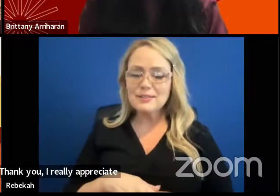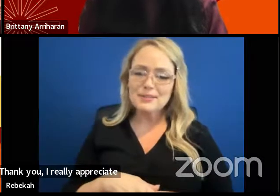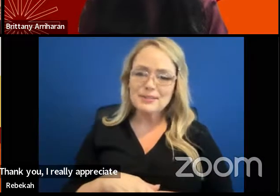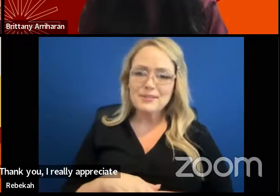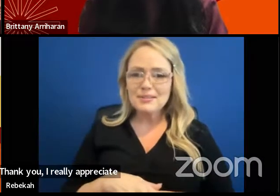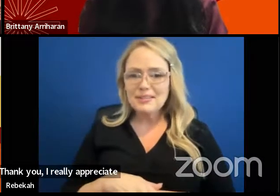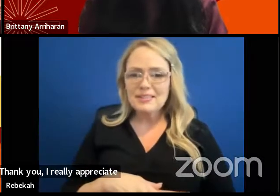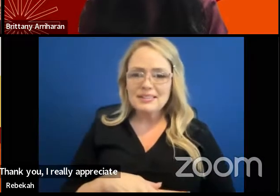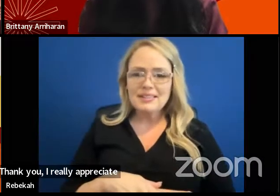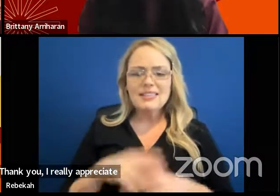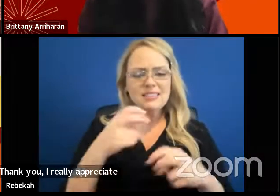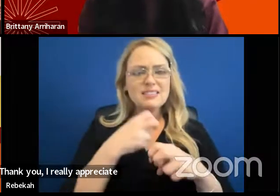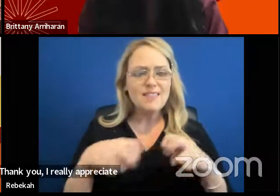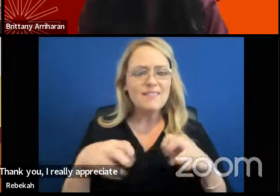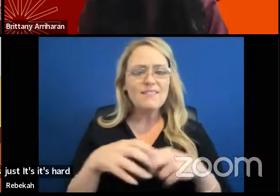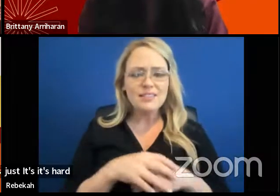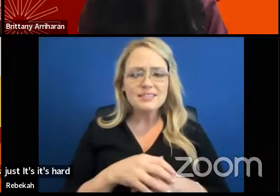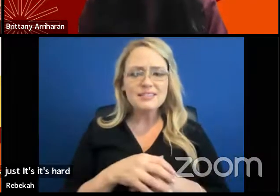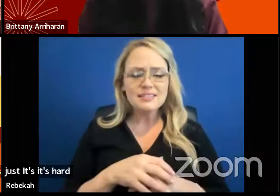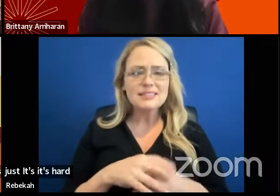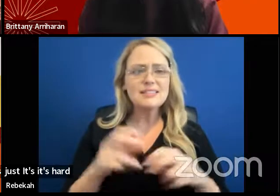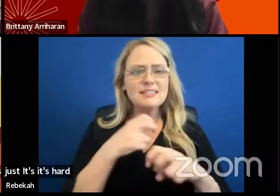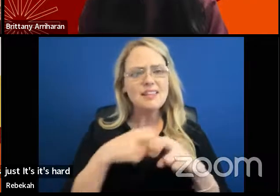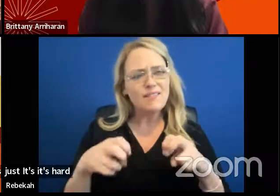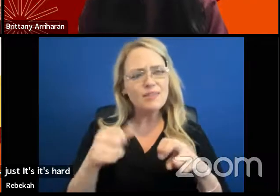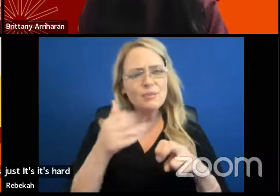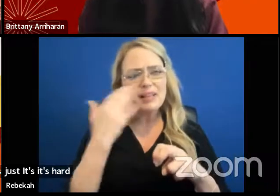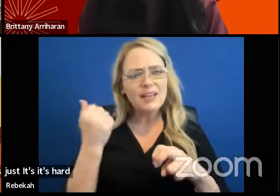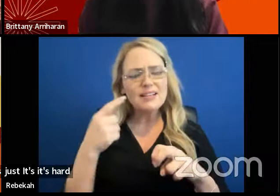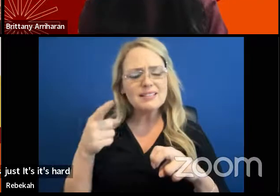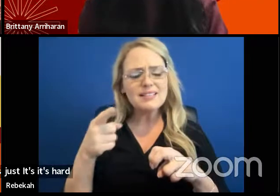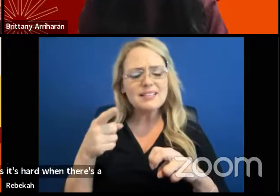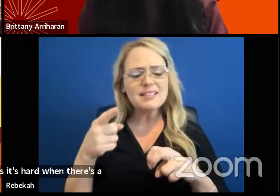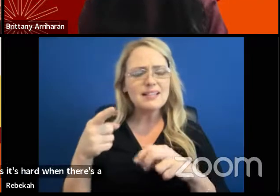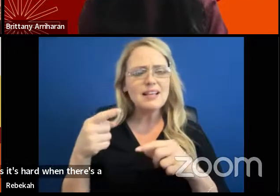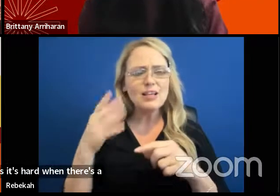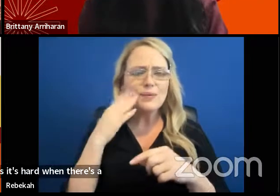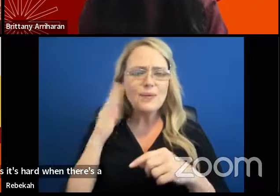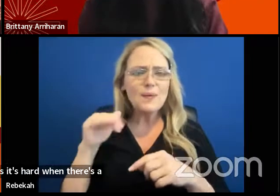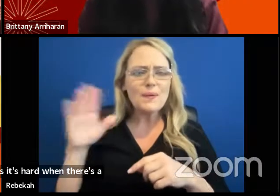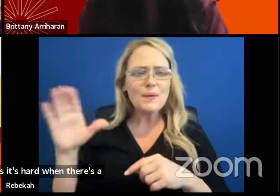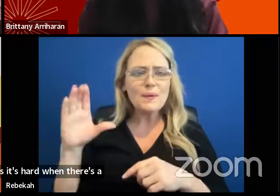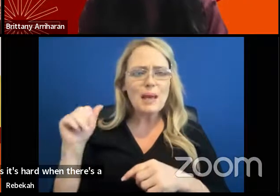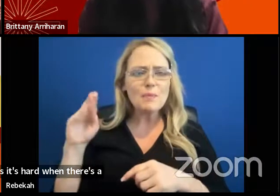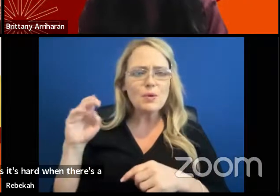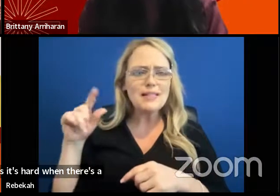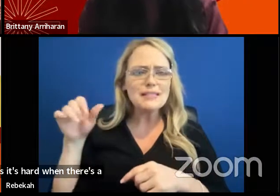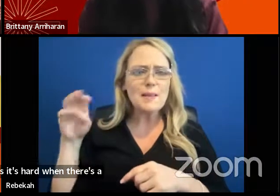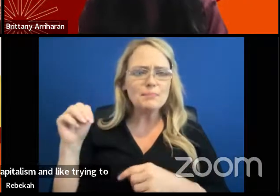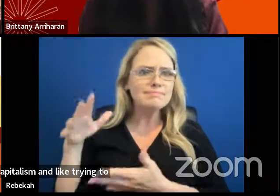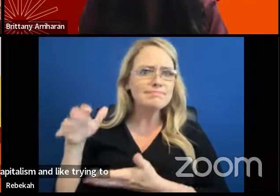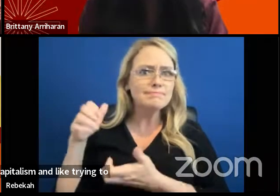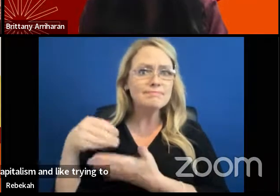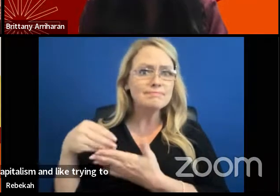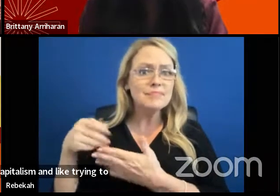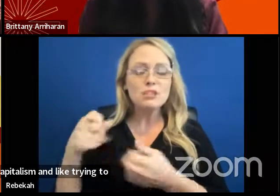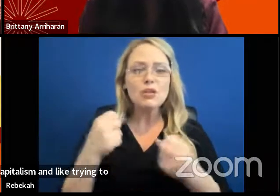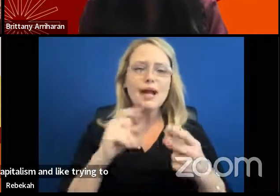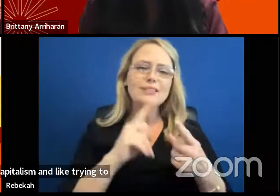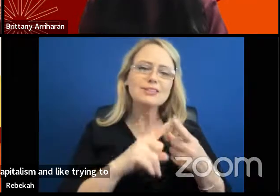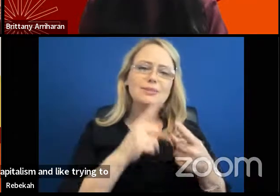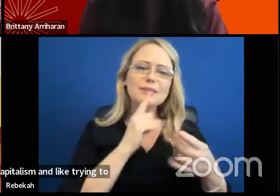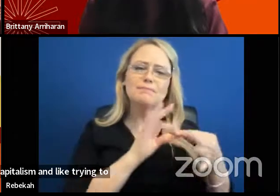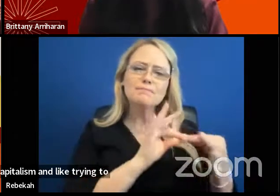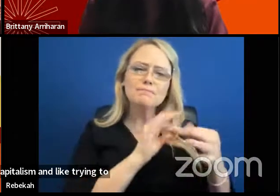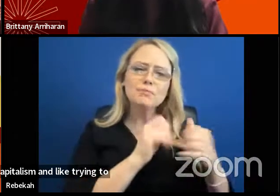It's hard when there's a struggle between capitalism and trying to stay true to our communities and make sure that we're getting